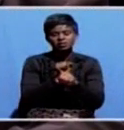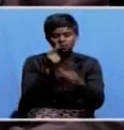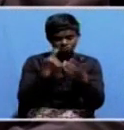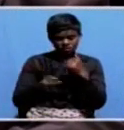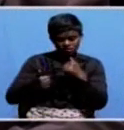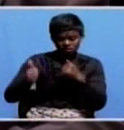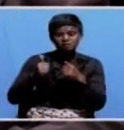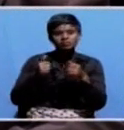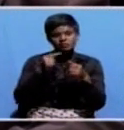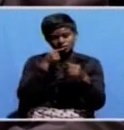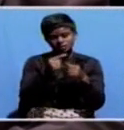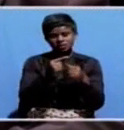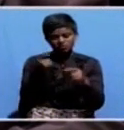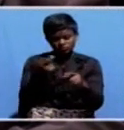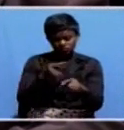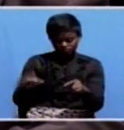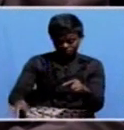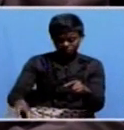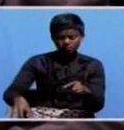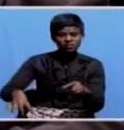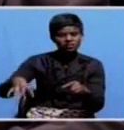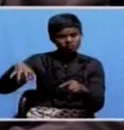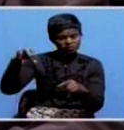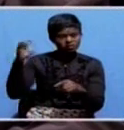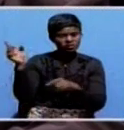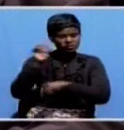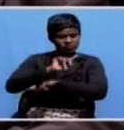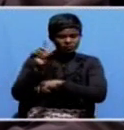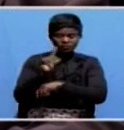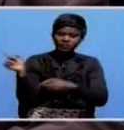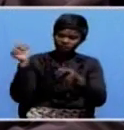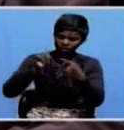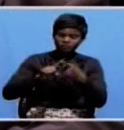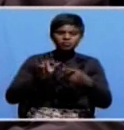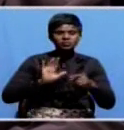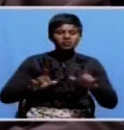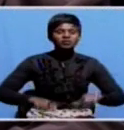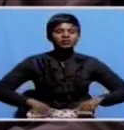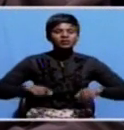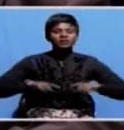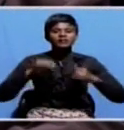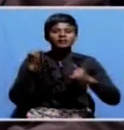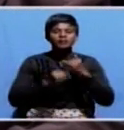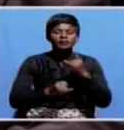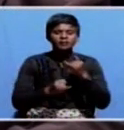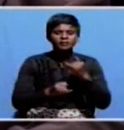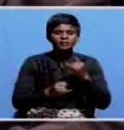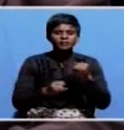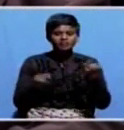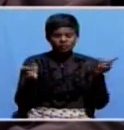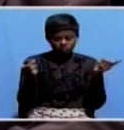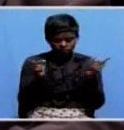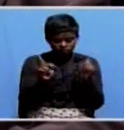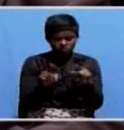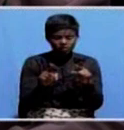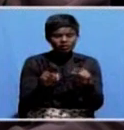did from childhood days up to the end of his life. Even when he went